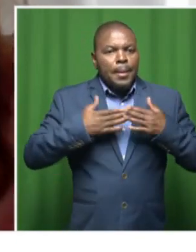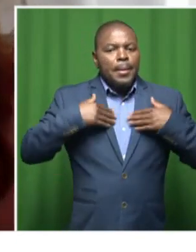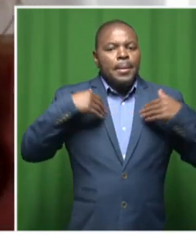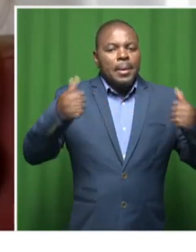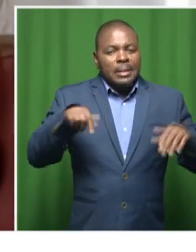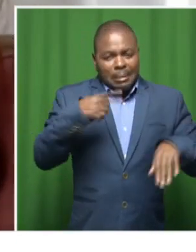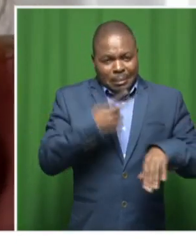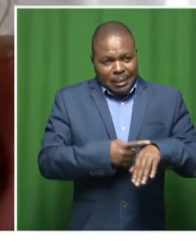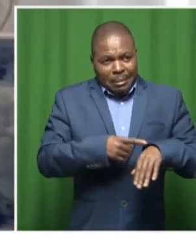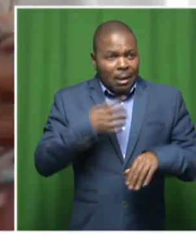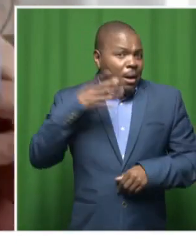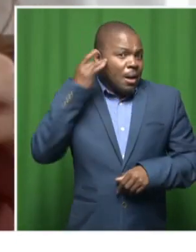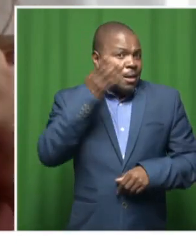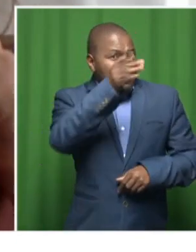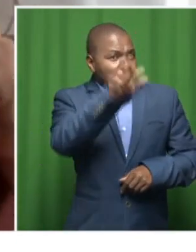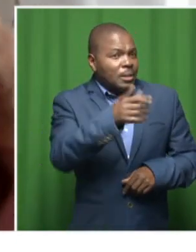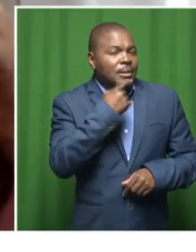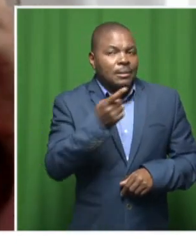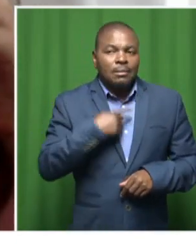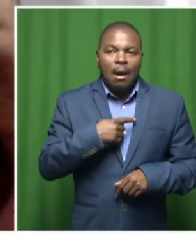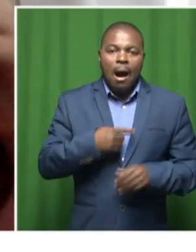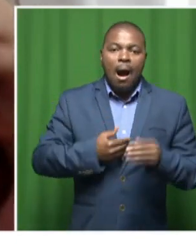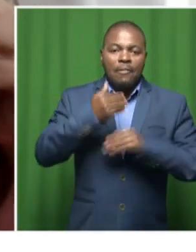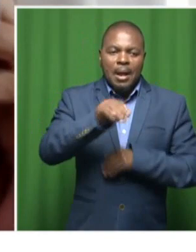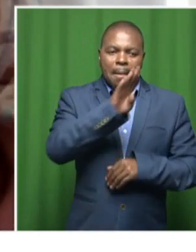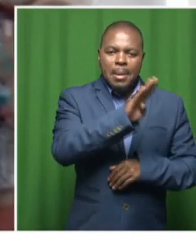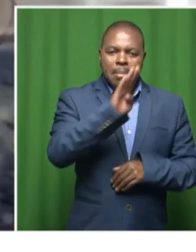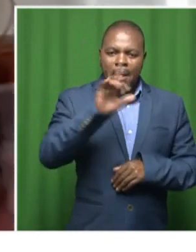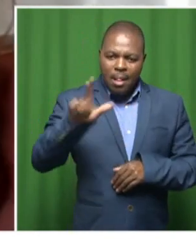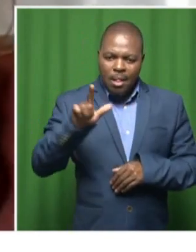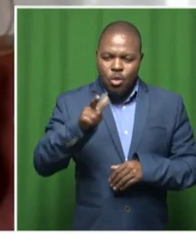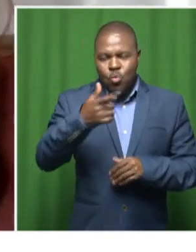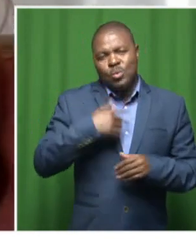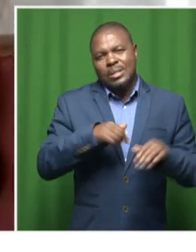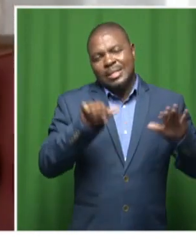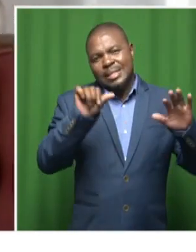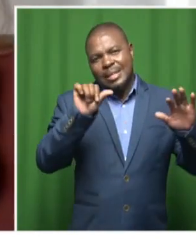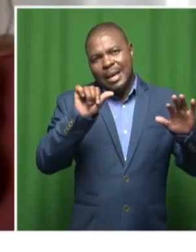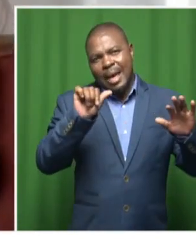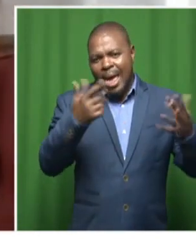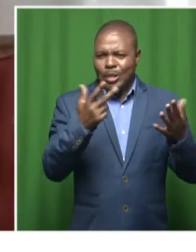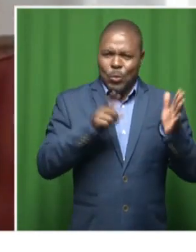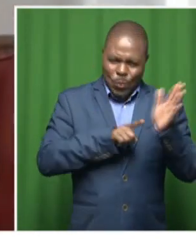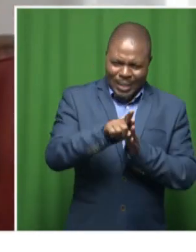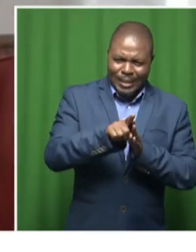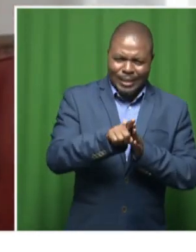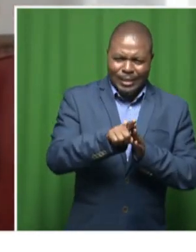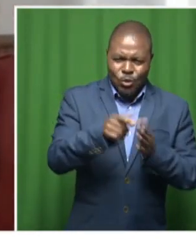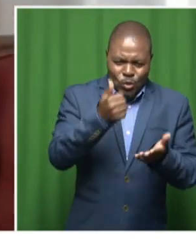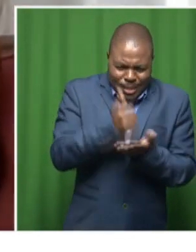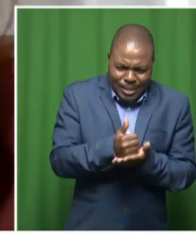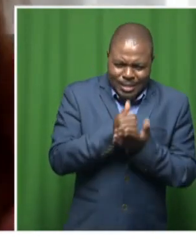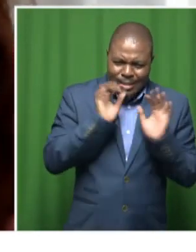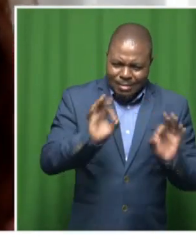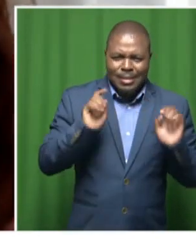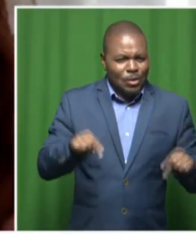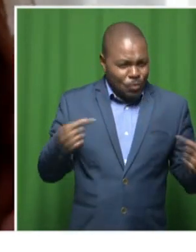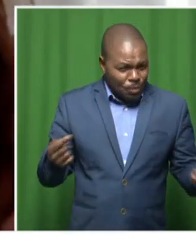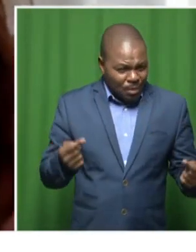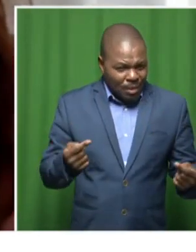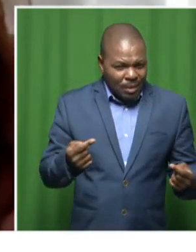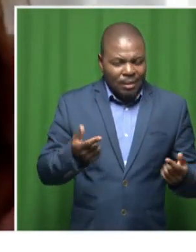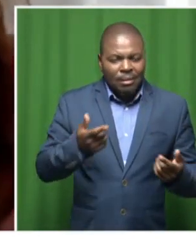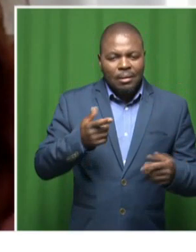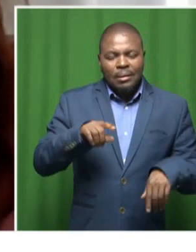it takes 8 weeks after a BBL. You can't sit down for about 8 weeks or something like that along those lines. What are some of the